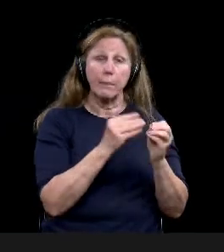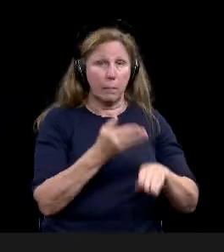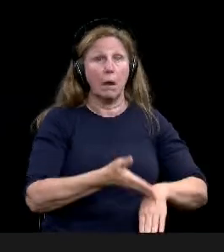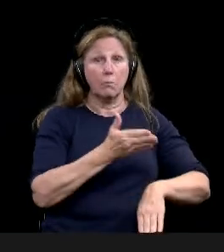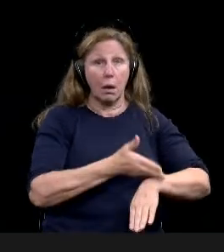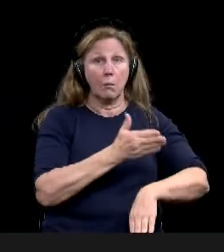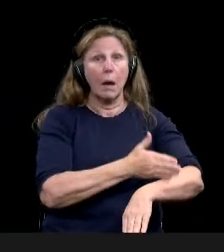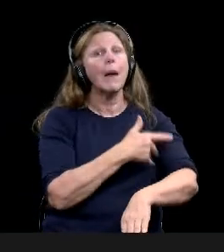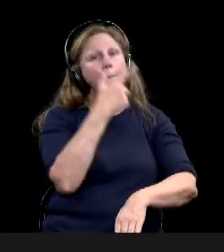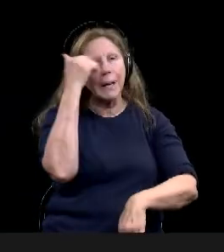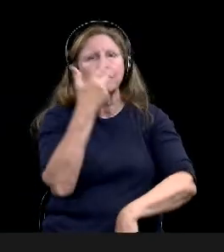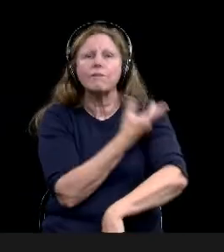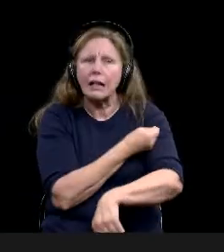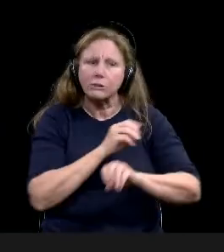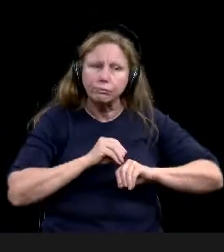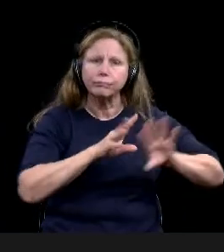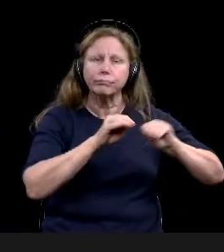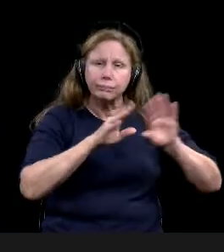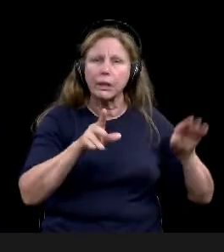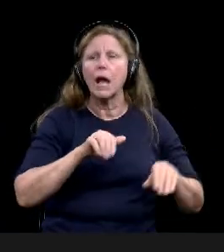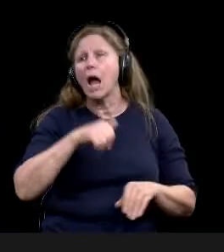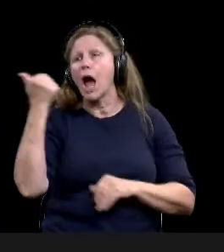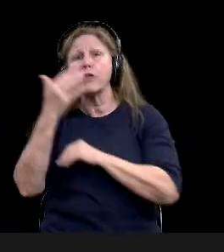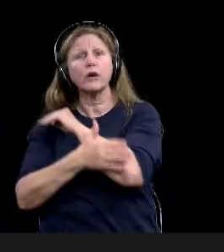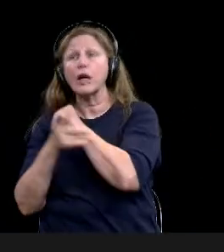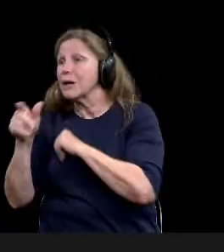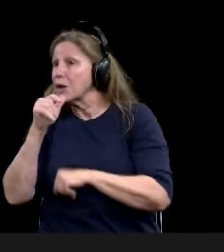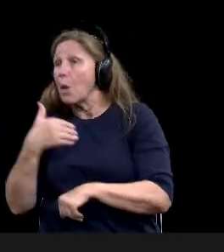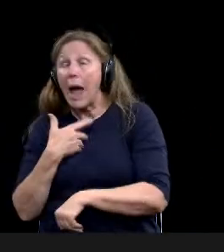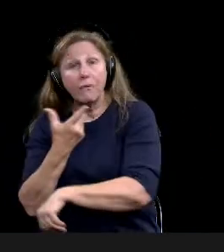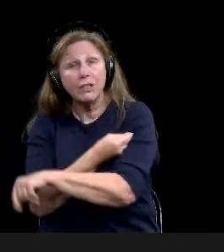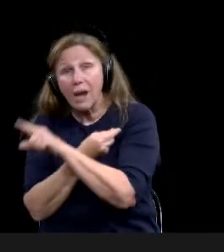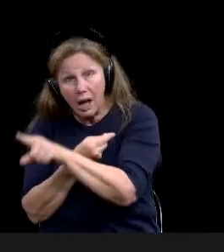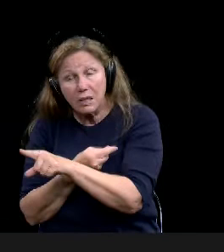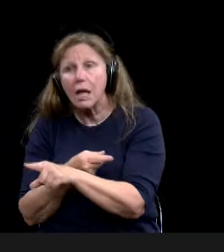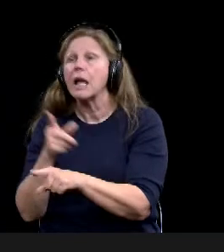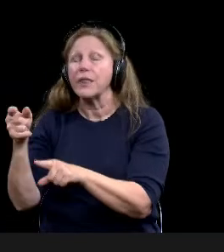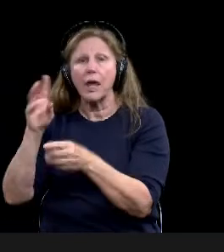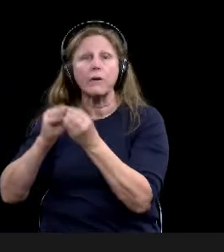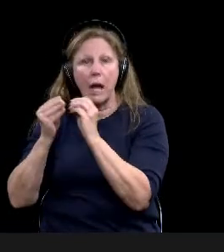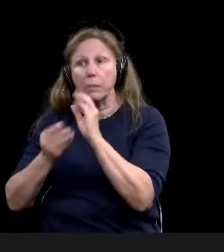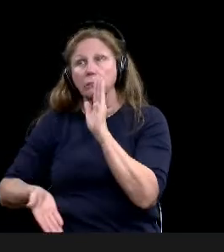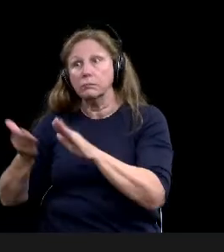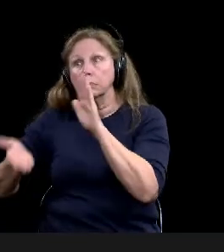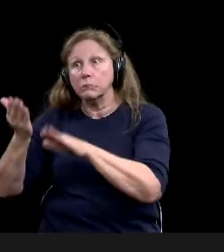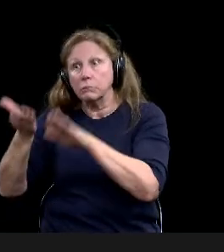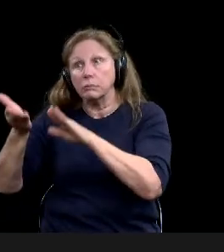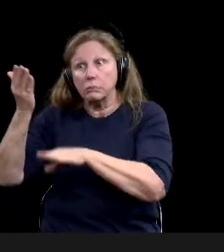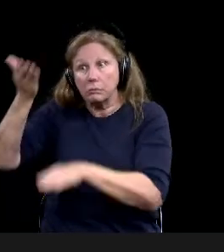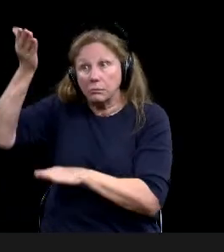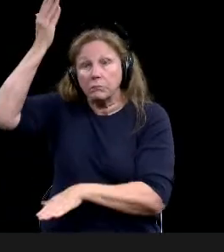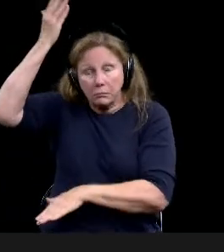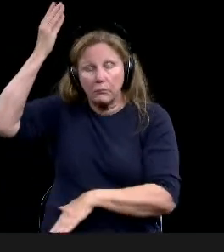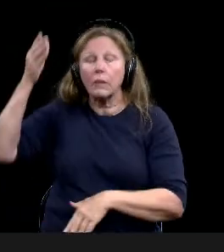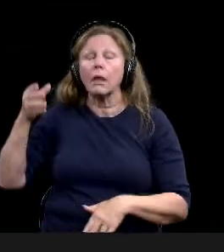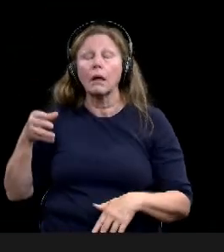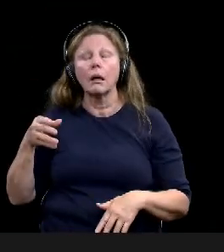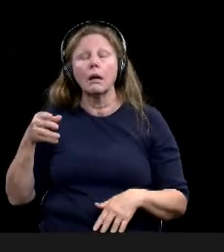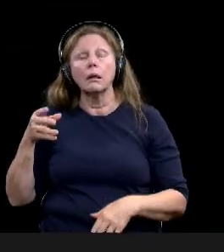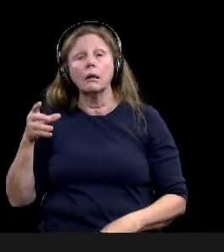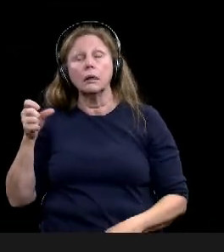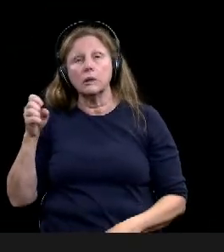death. The bulk of the virus worldwide does create new risk for variants,